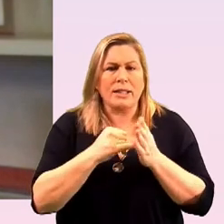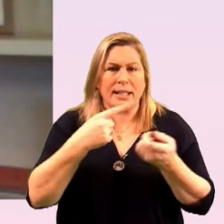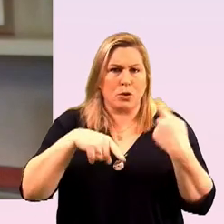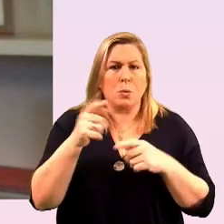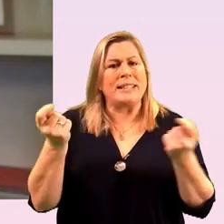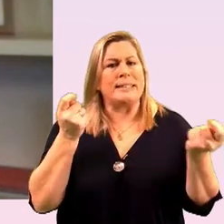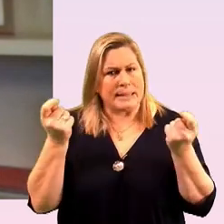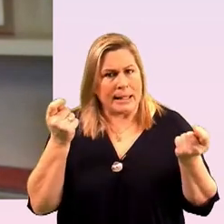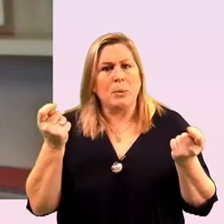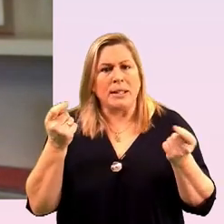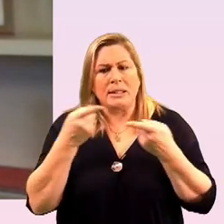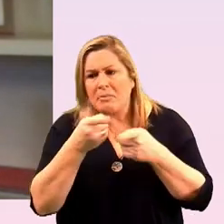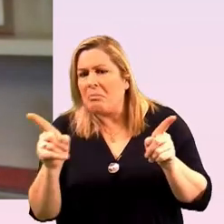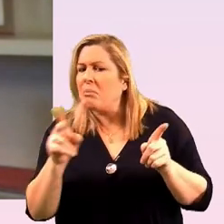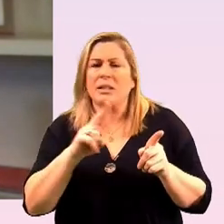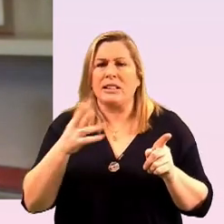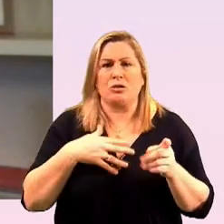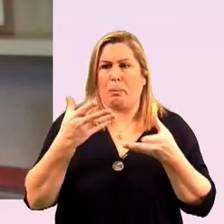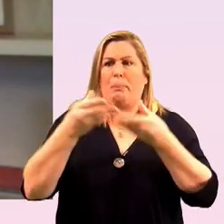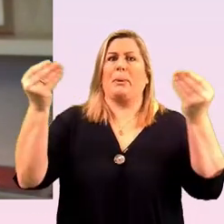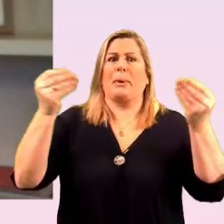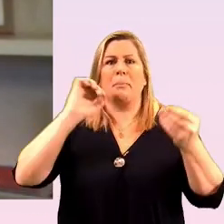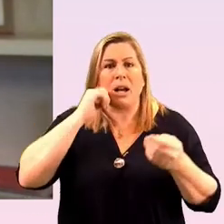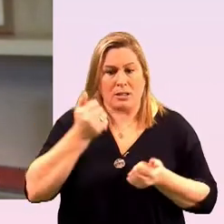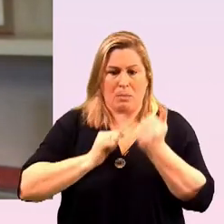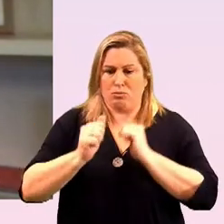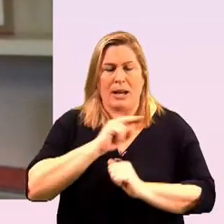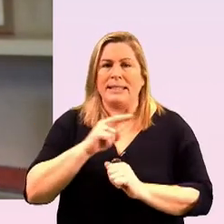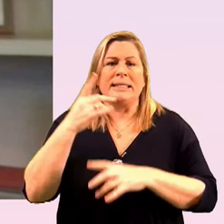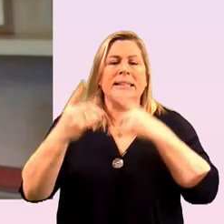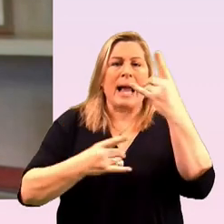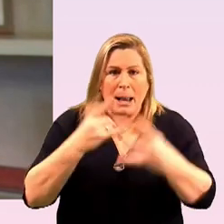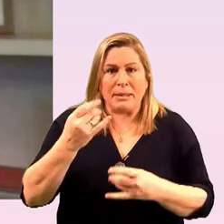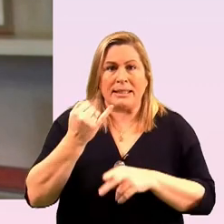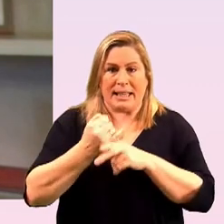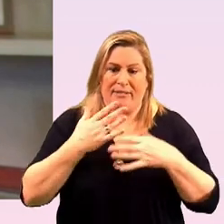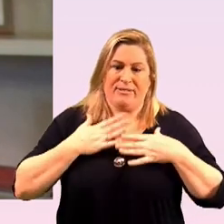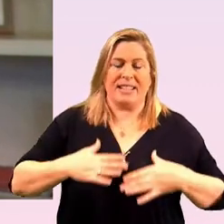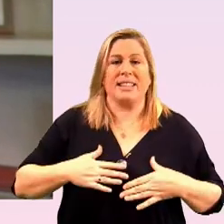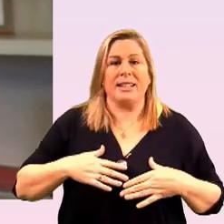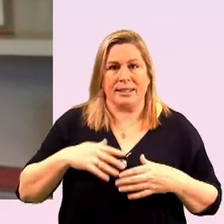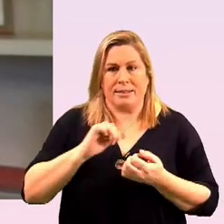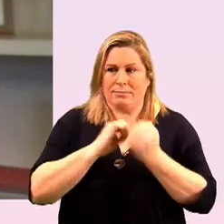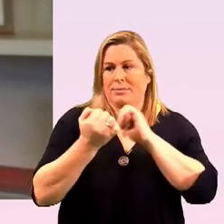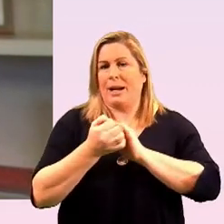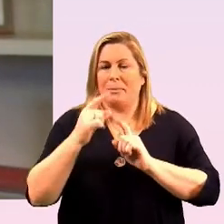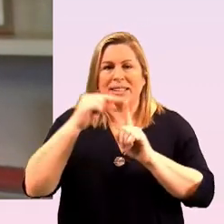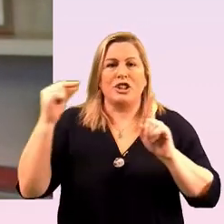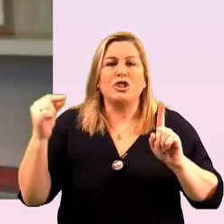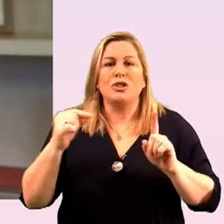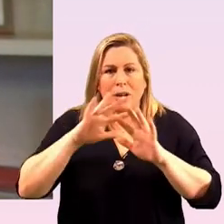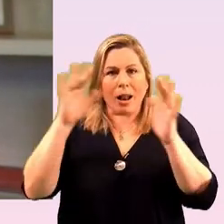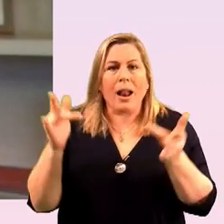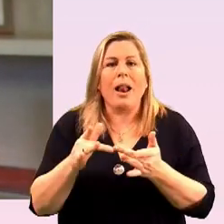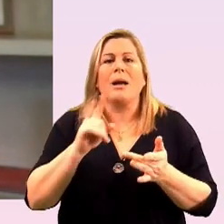with, it didn't just drop away because Pride wasn't happening in a physical form. I think it was clear